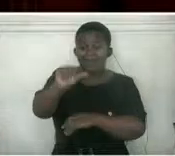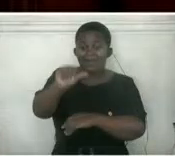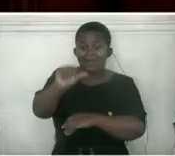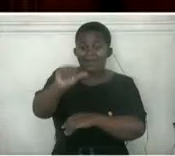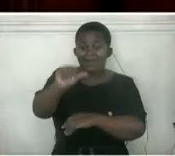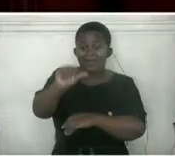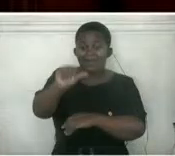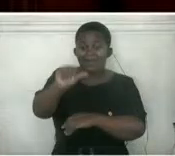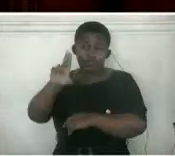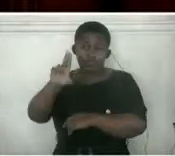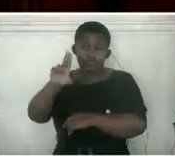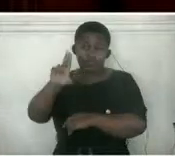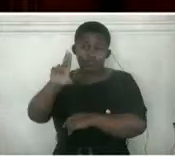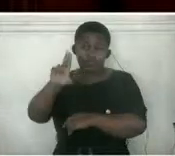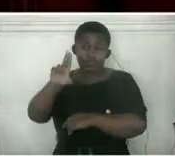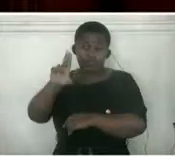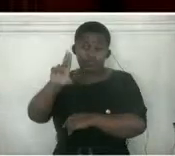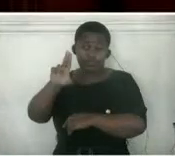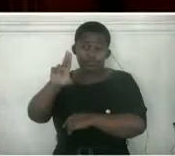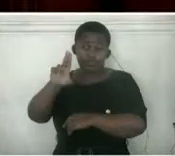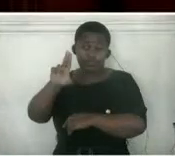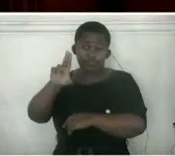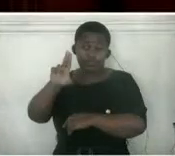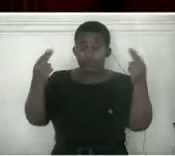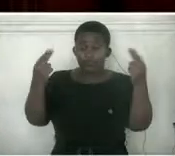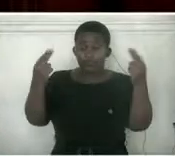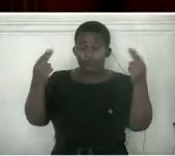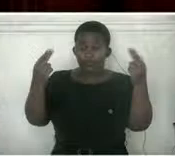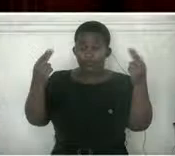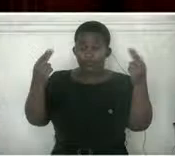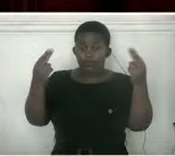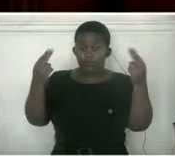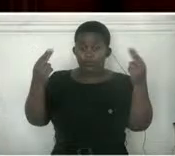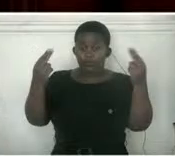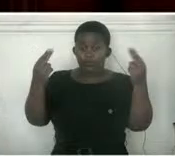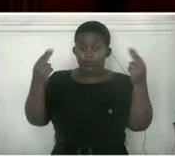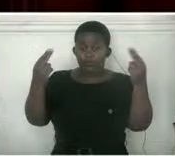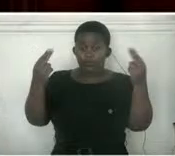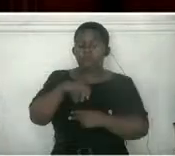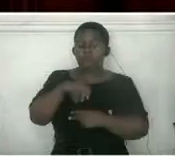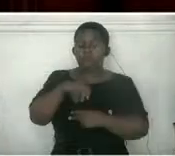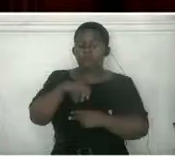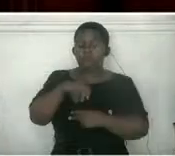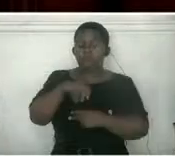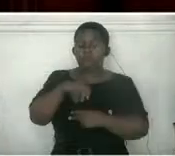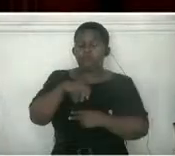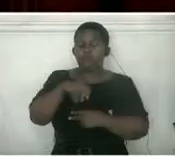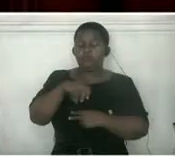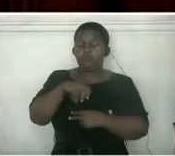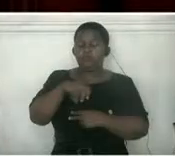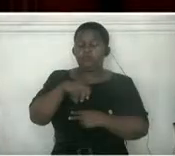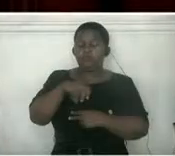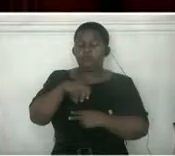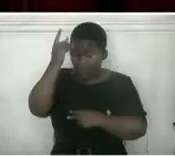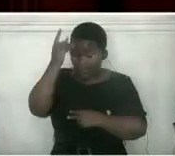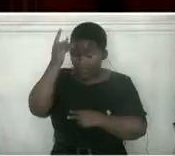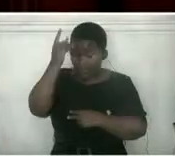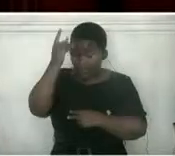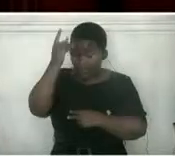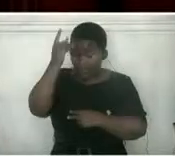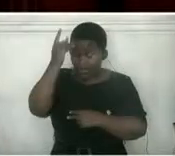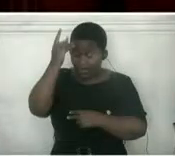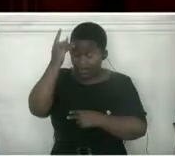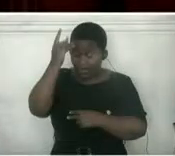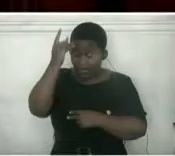at the University of KwaZulu-Natal in March 2004, former President Thabo